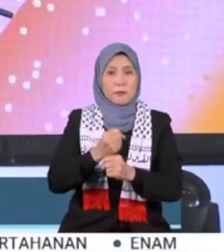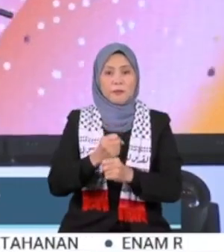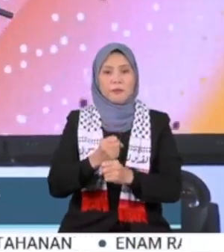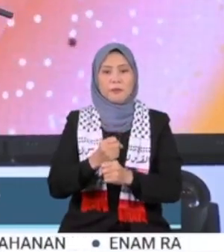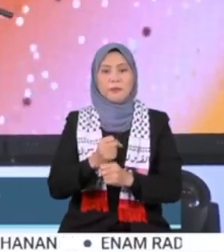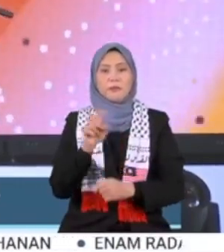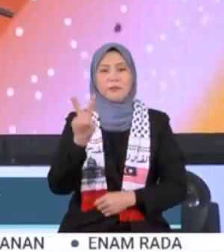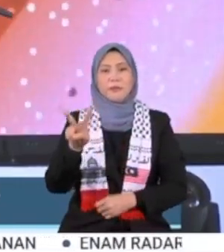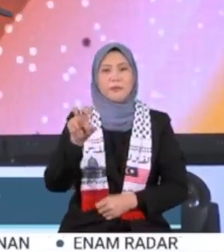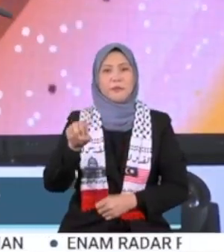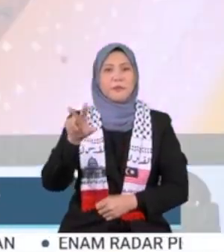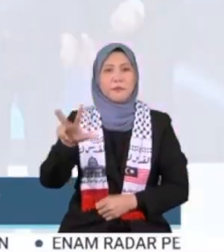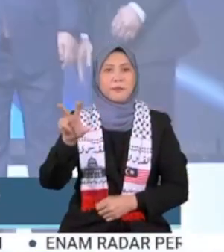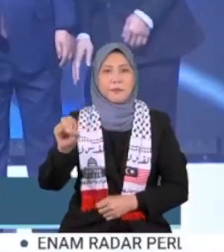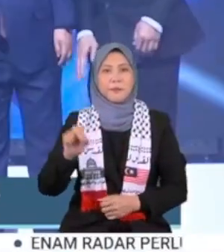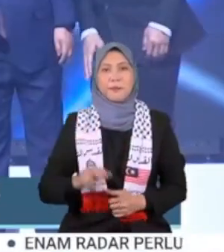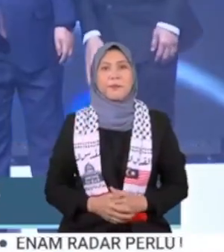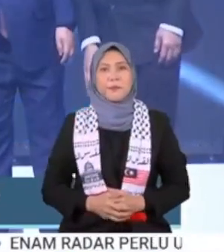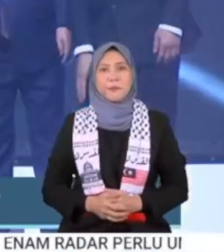by